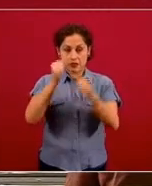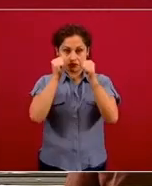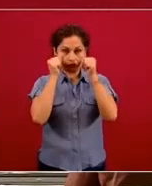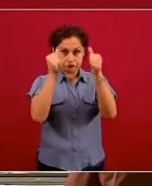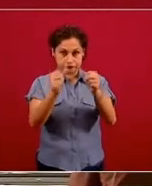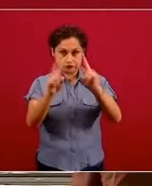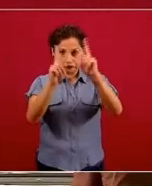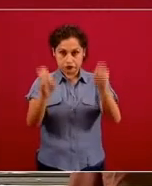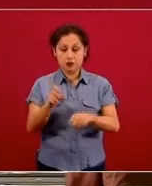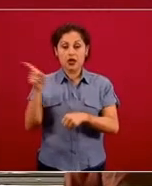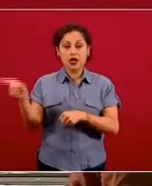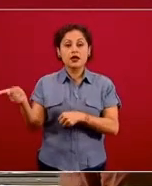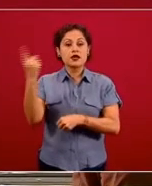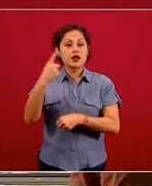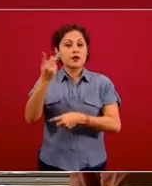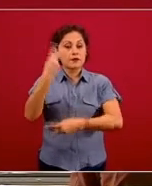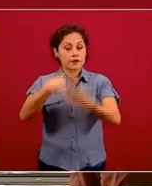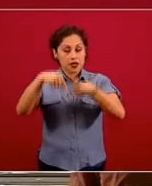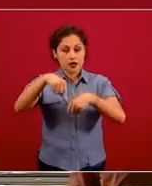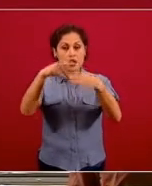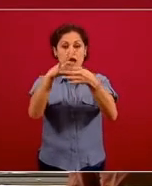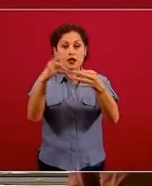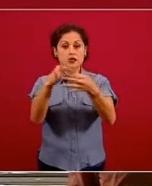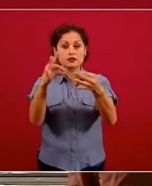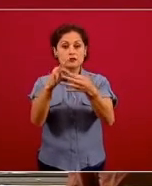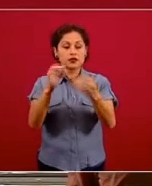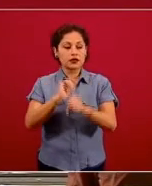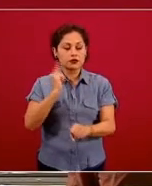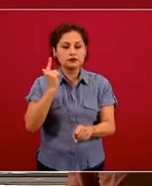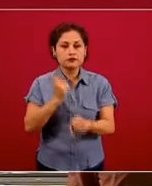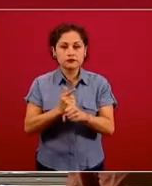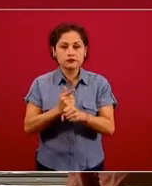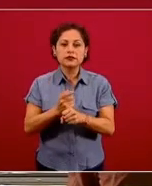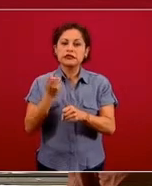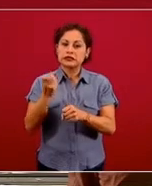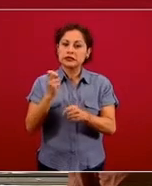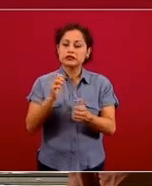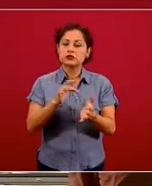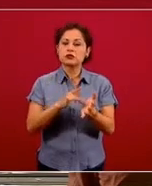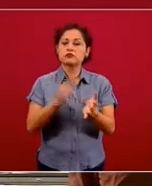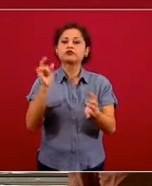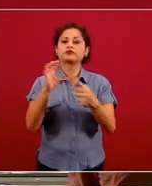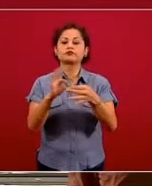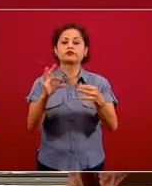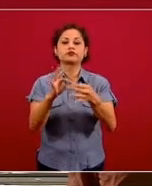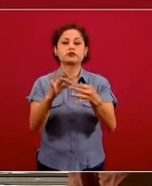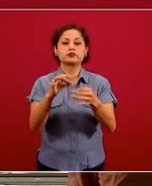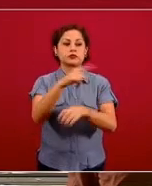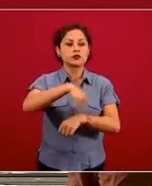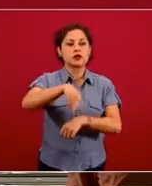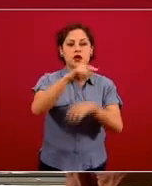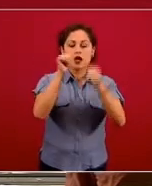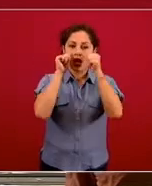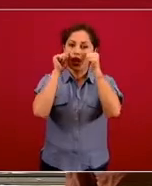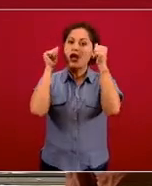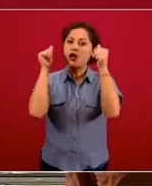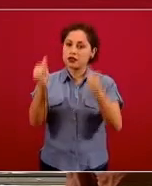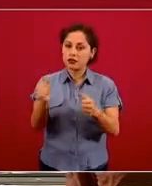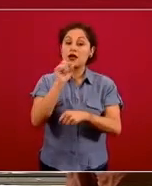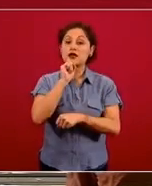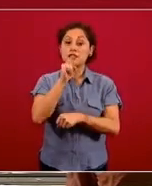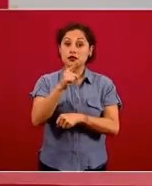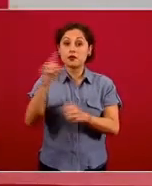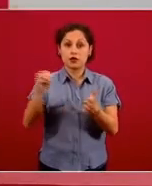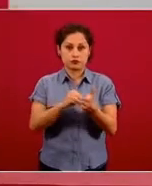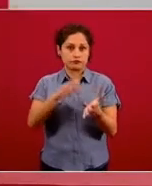will en la be esfera talking técnica to us about y que es a de extremada subject importancia that she was in charge no of perder de coordinating vista and y that is tomarlo en very cuenta como parte de la important preparación for us